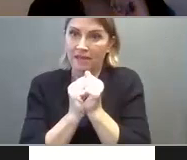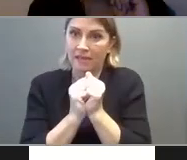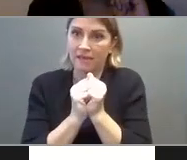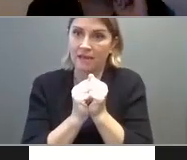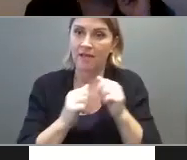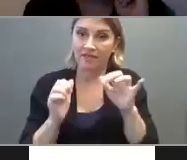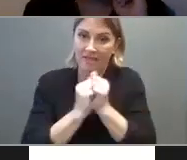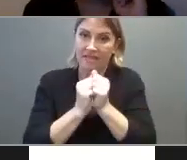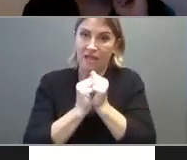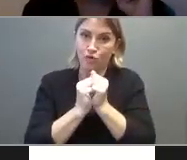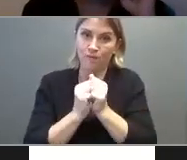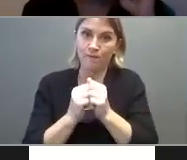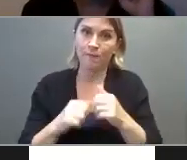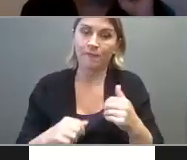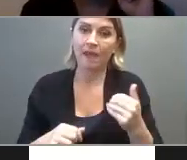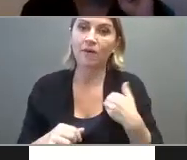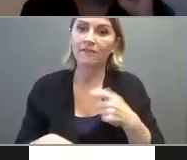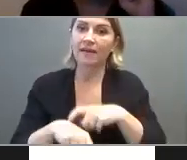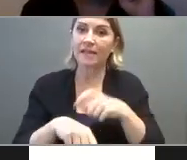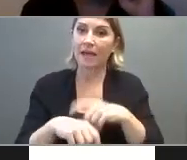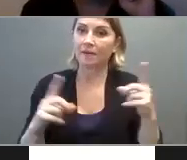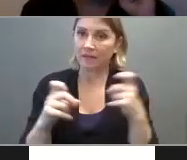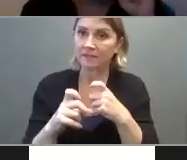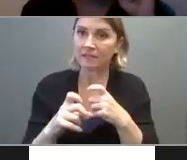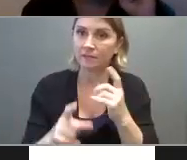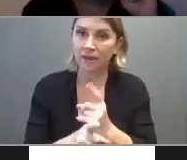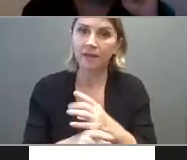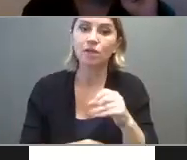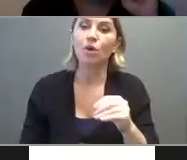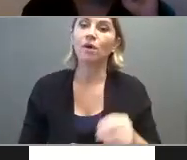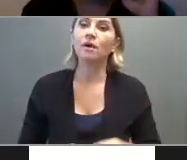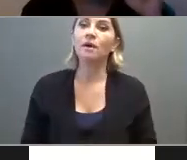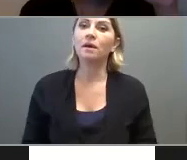them together, I again have a time complexity of dn, right?